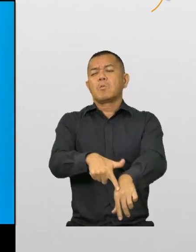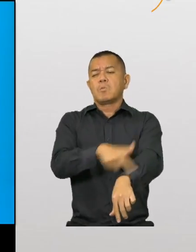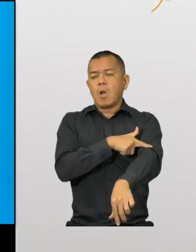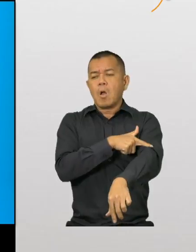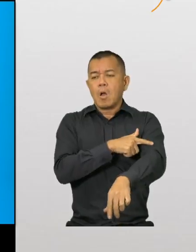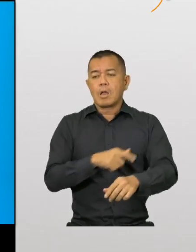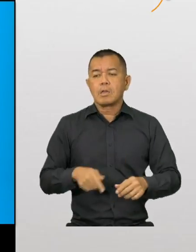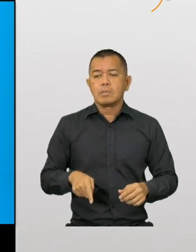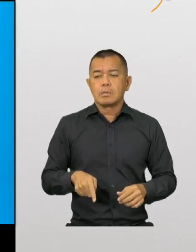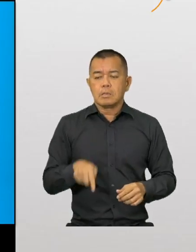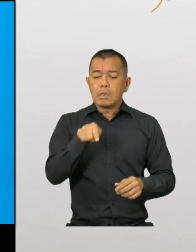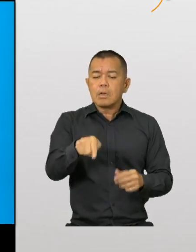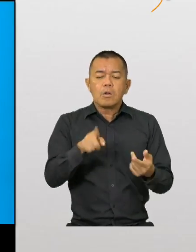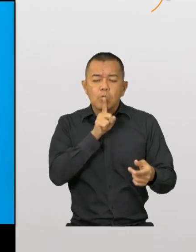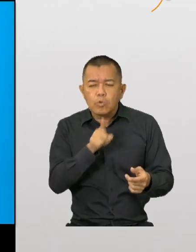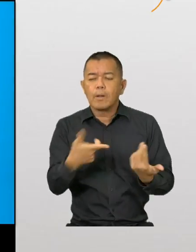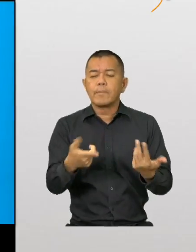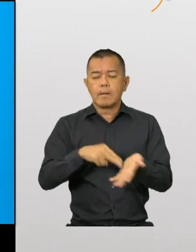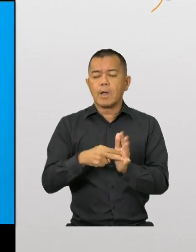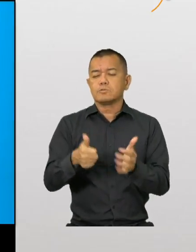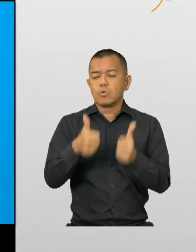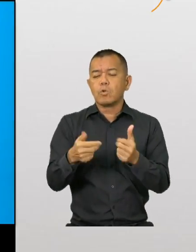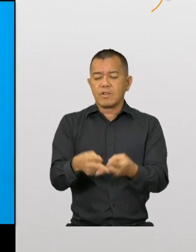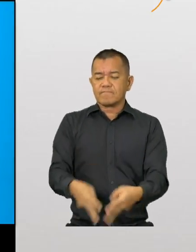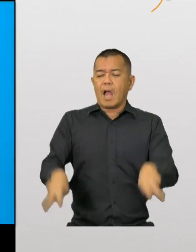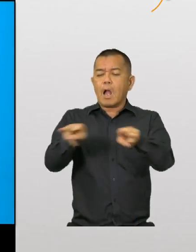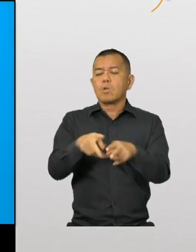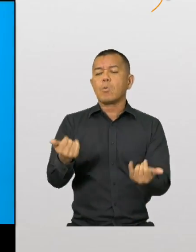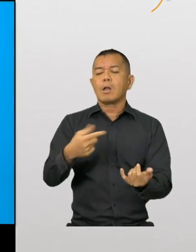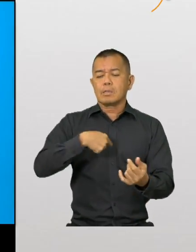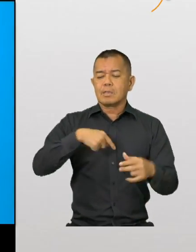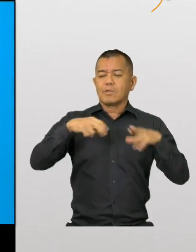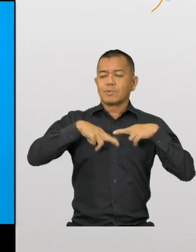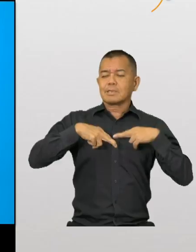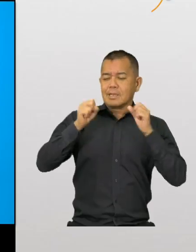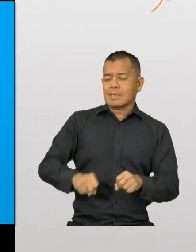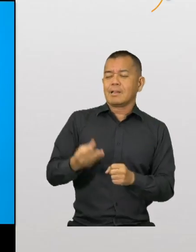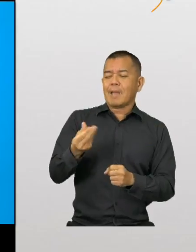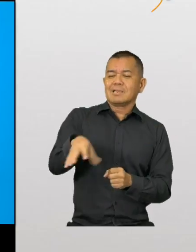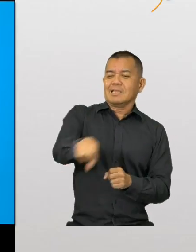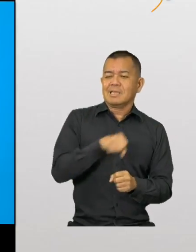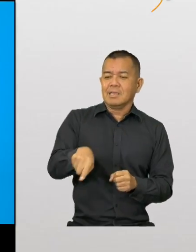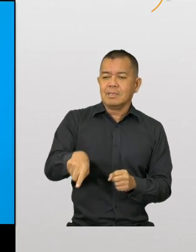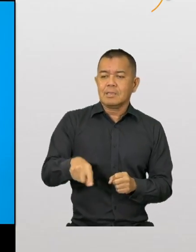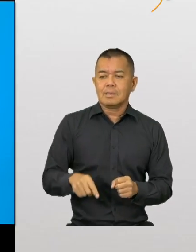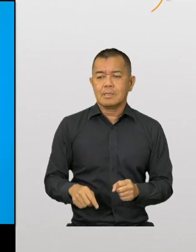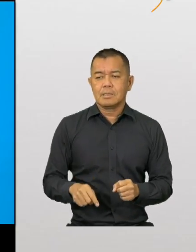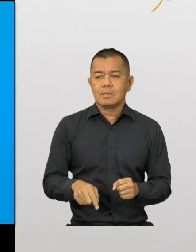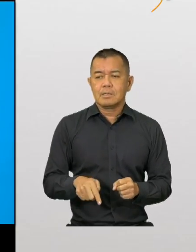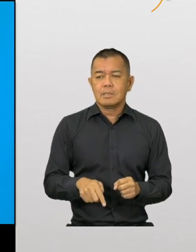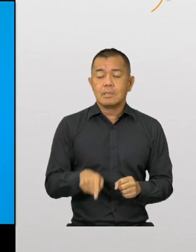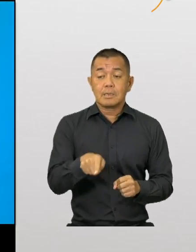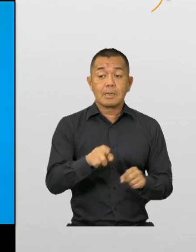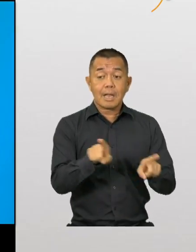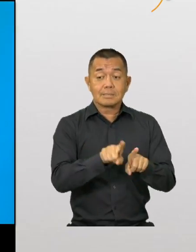and be a good retirement nest egg, as you can see with the Ang Mo Kio example I gave you just now. You can continue